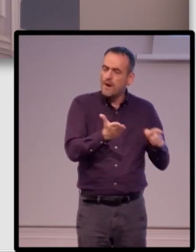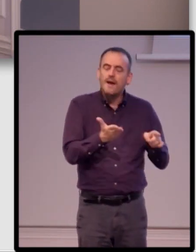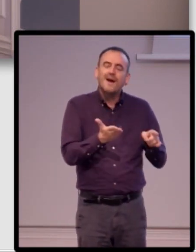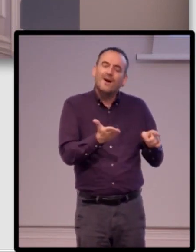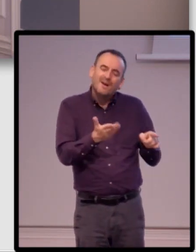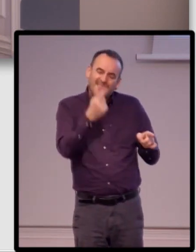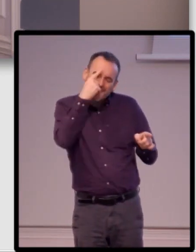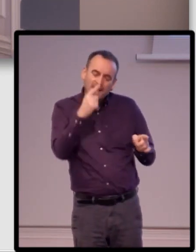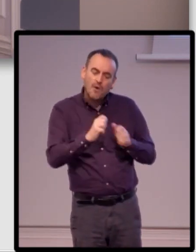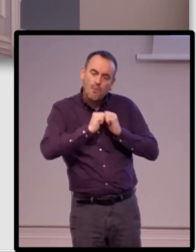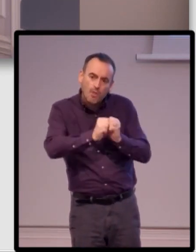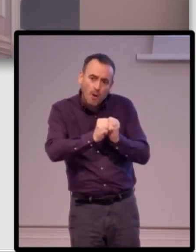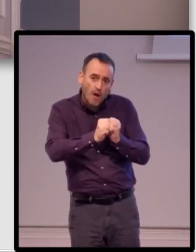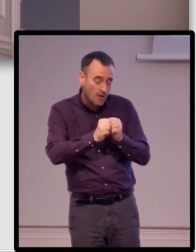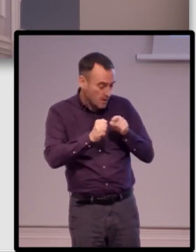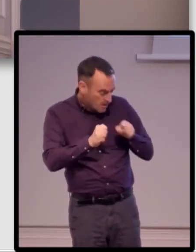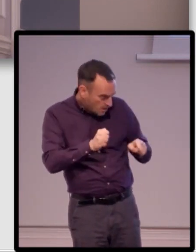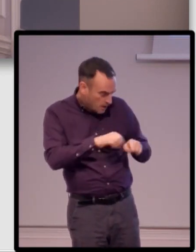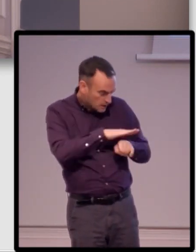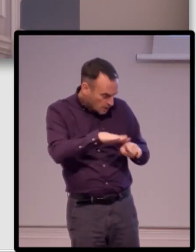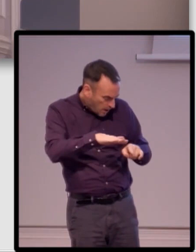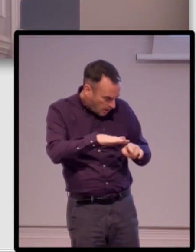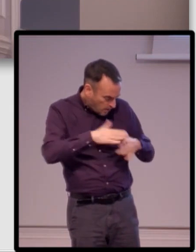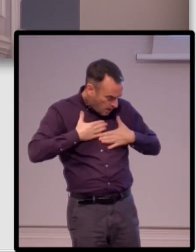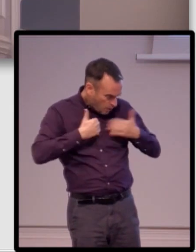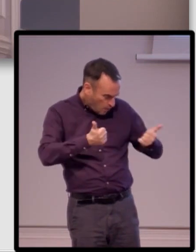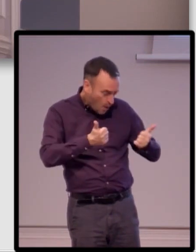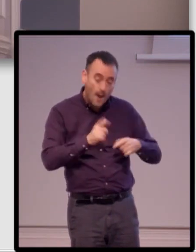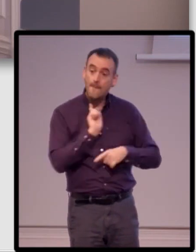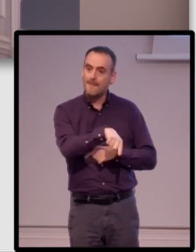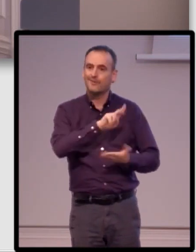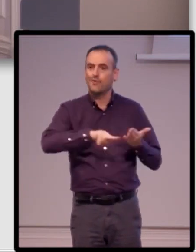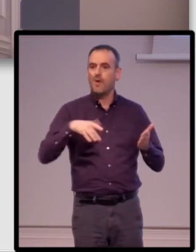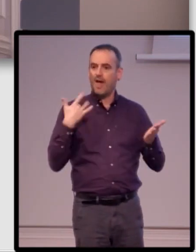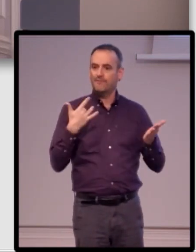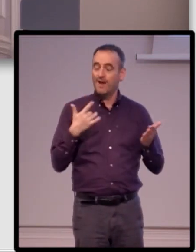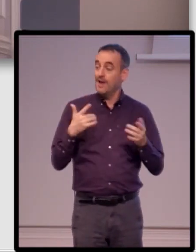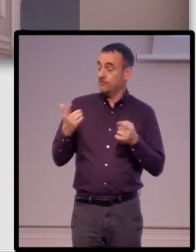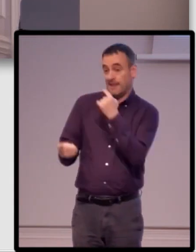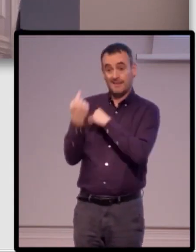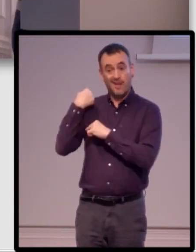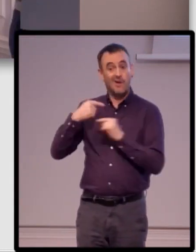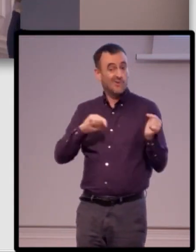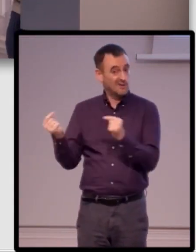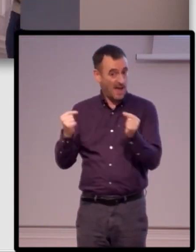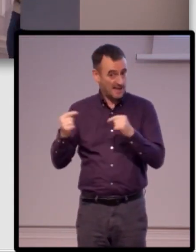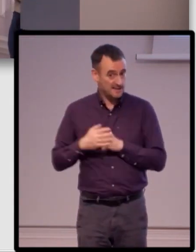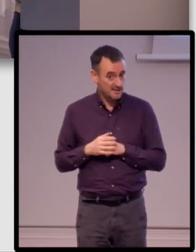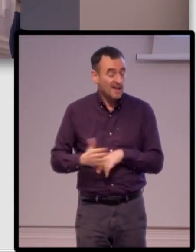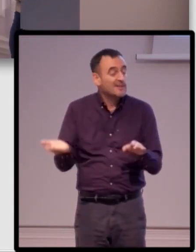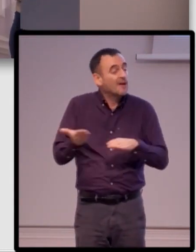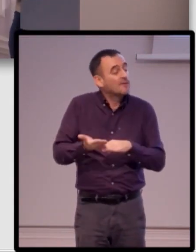paying. If you had a chance to return them to a normal life, that was a heavy debate. So this is before the advent of